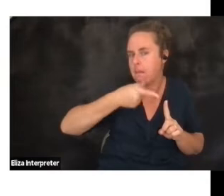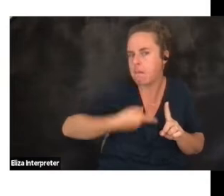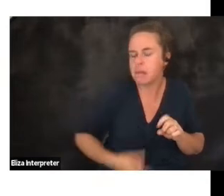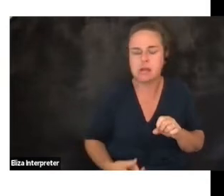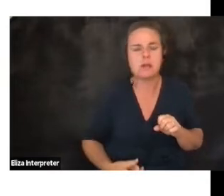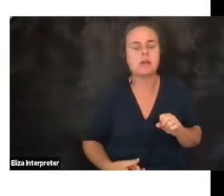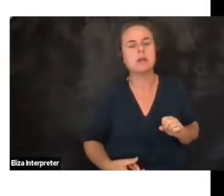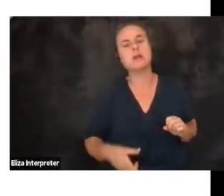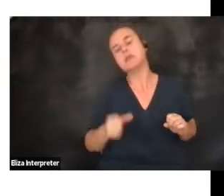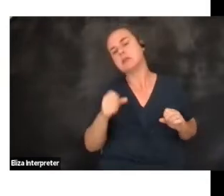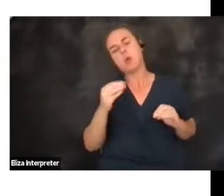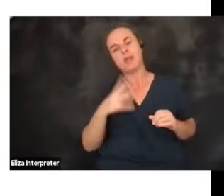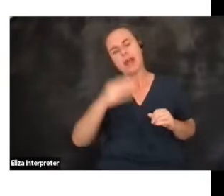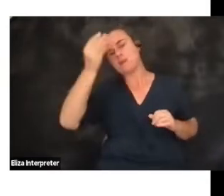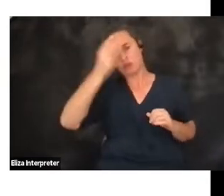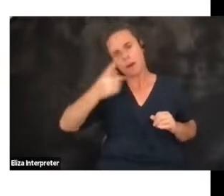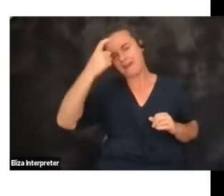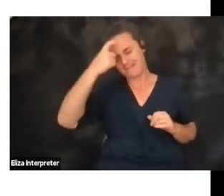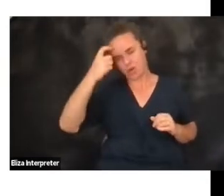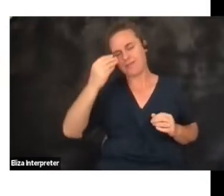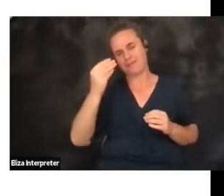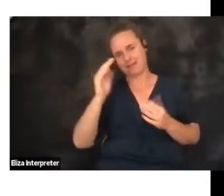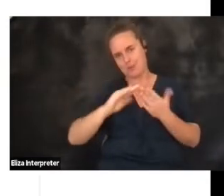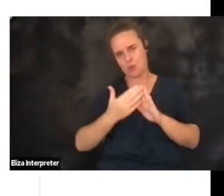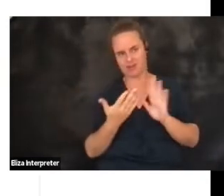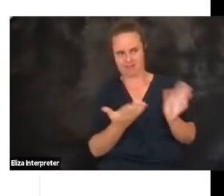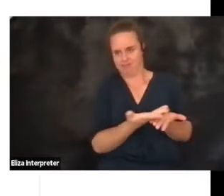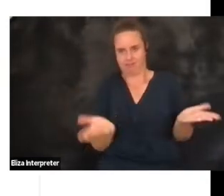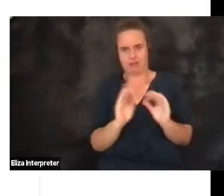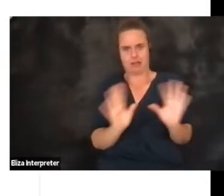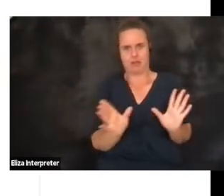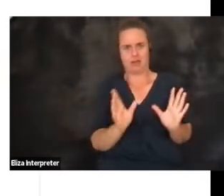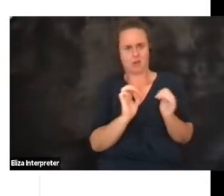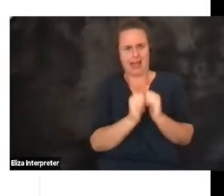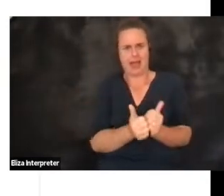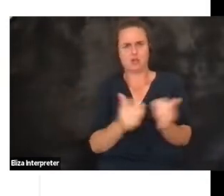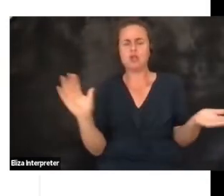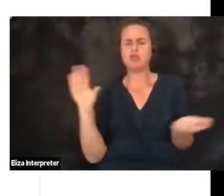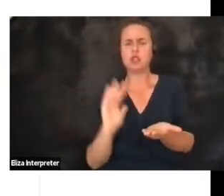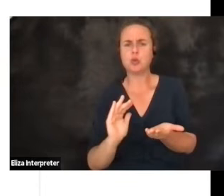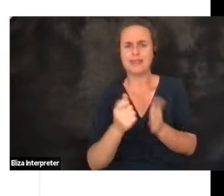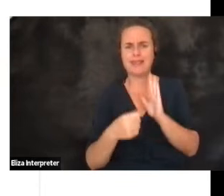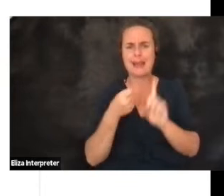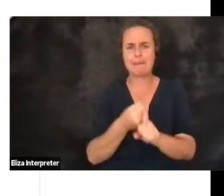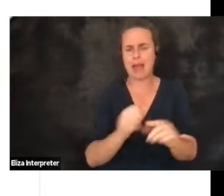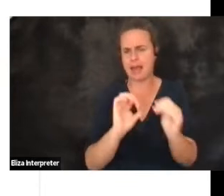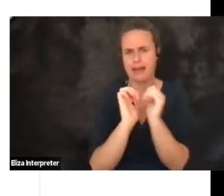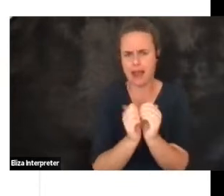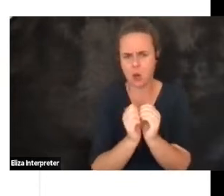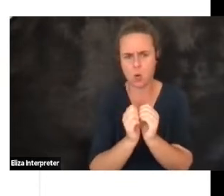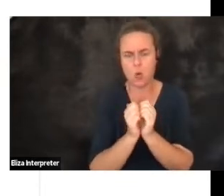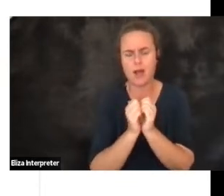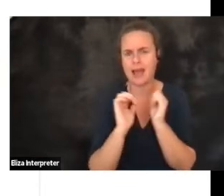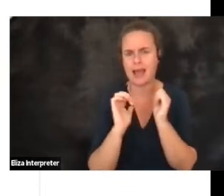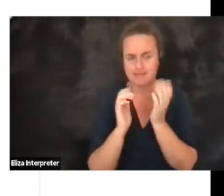which is what we get in a trauma-informed community, right? But how the heck do you do that? This is an empirically